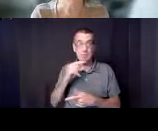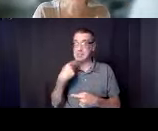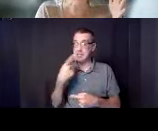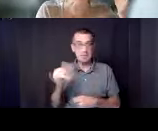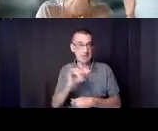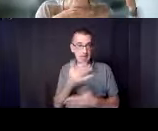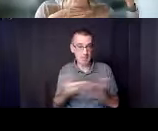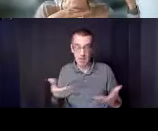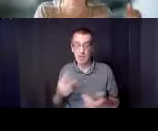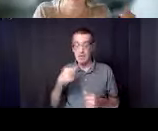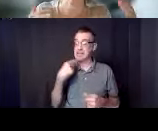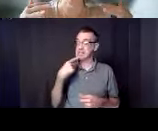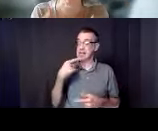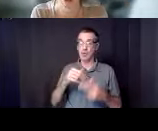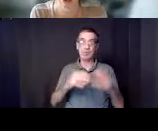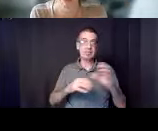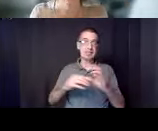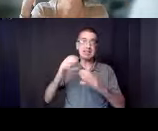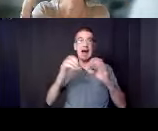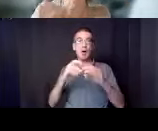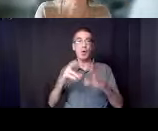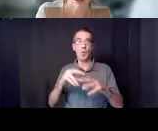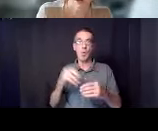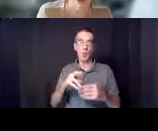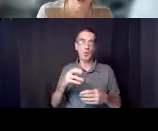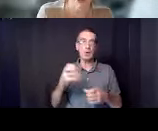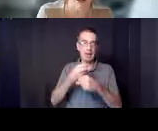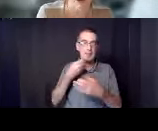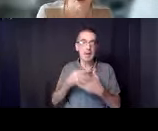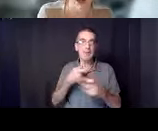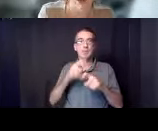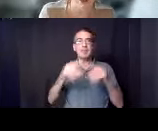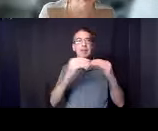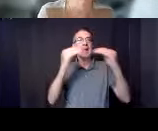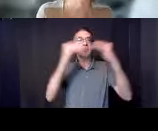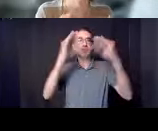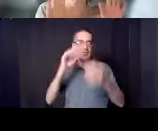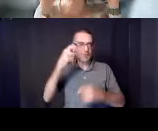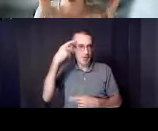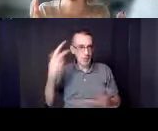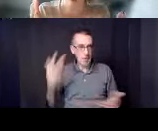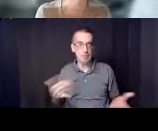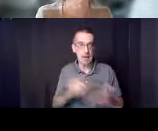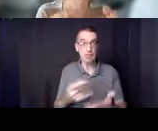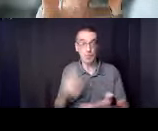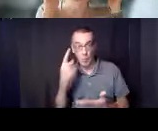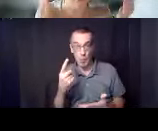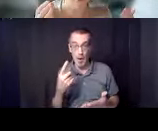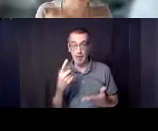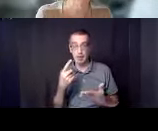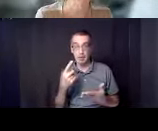same. So you can stack or braid money from those different levels of government. So that's one kind